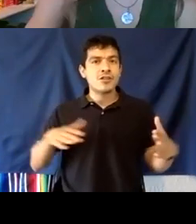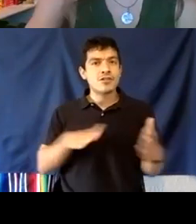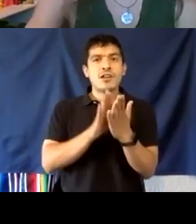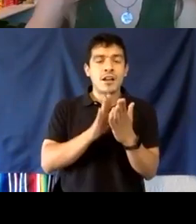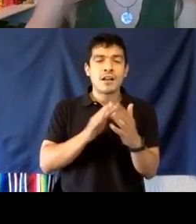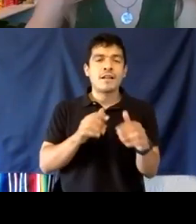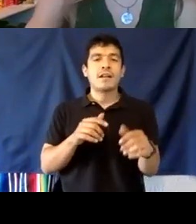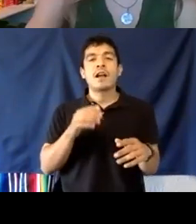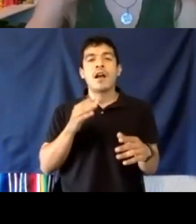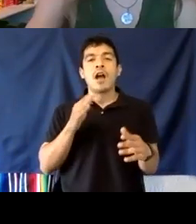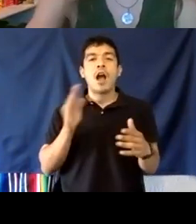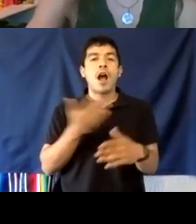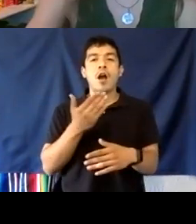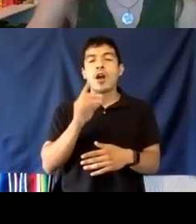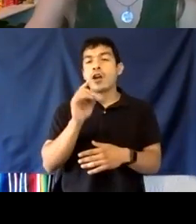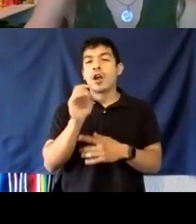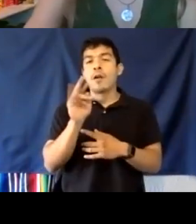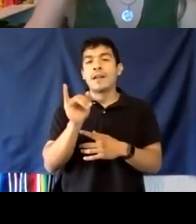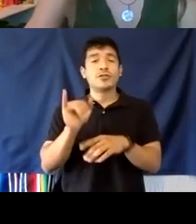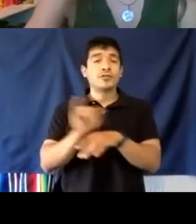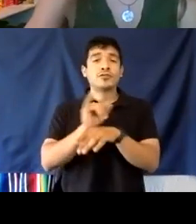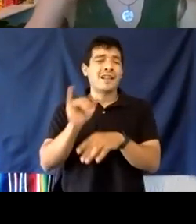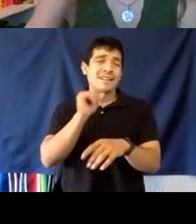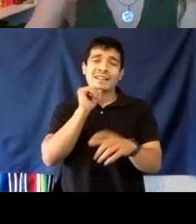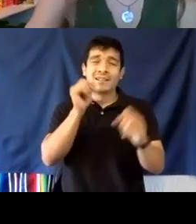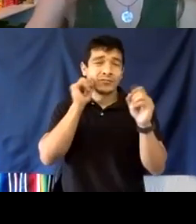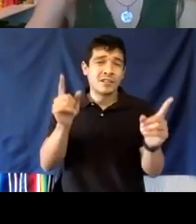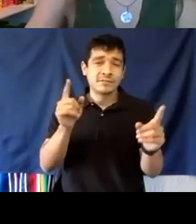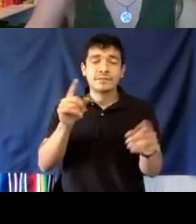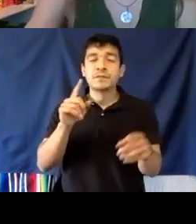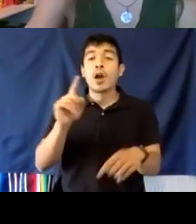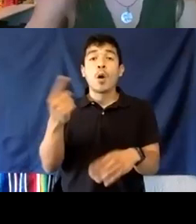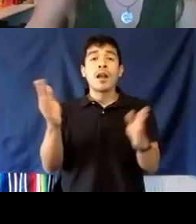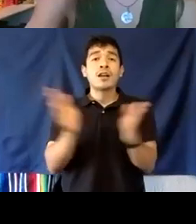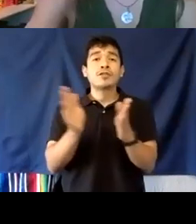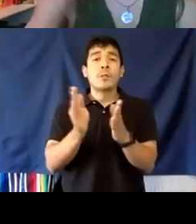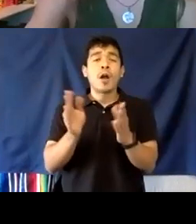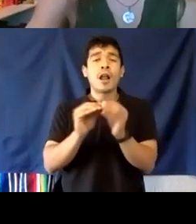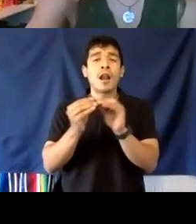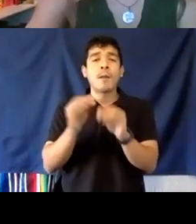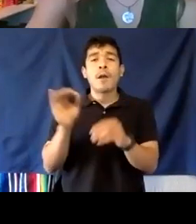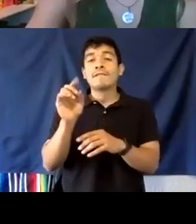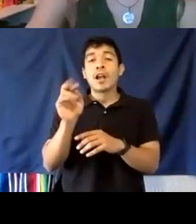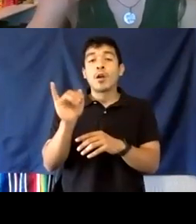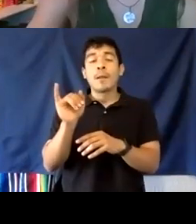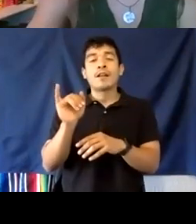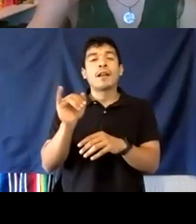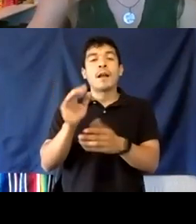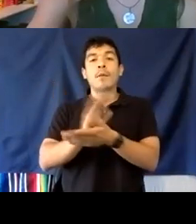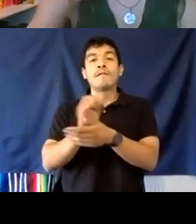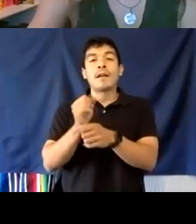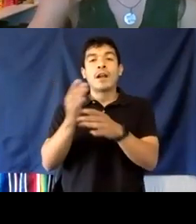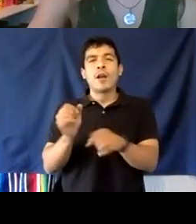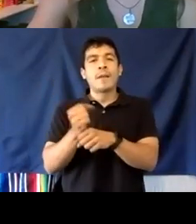doc industry. This won't surprise anyone. So only a small proportion of documentary filmmakers make a full living from documentary work.